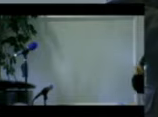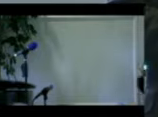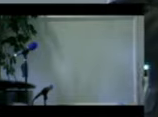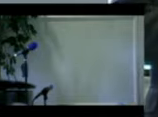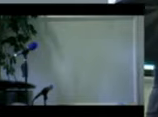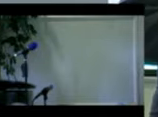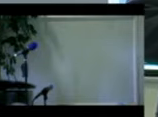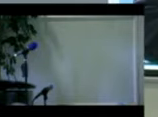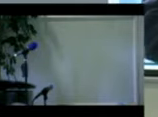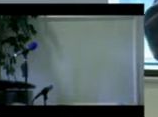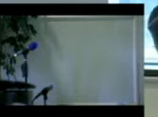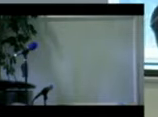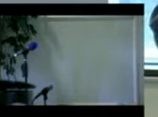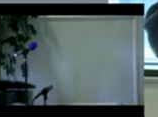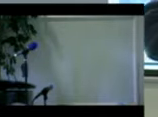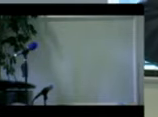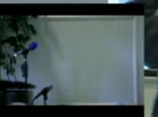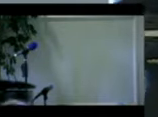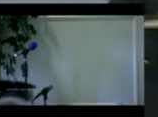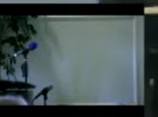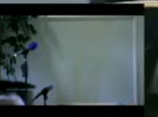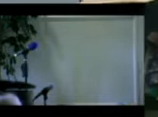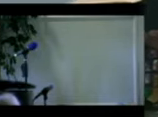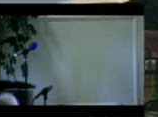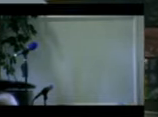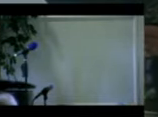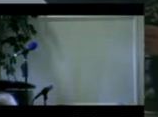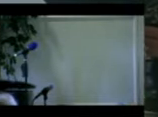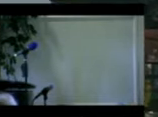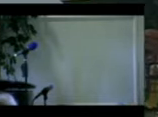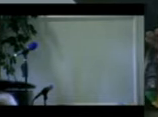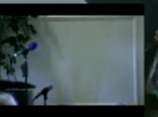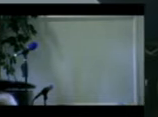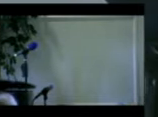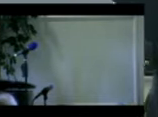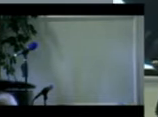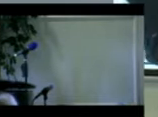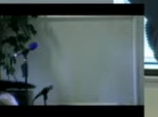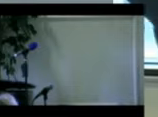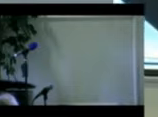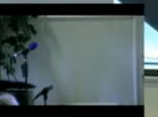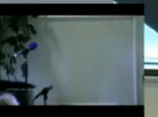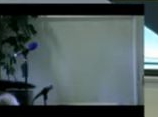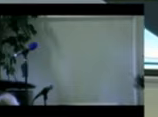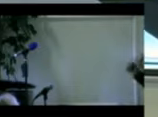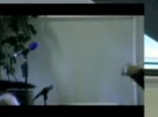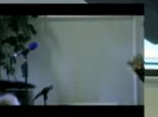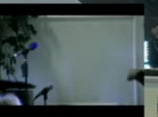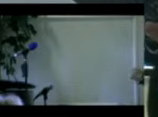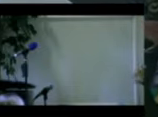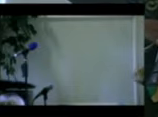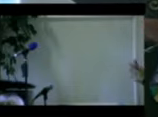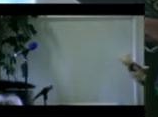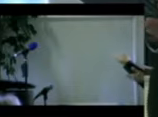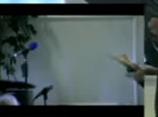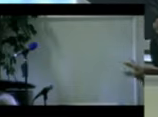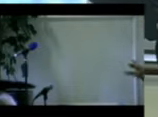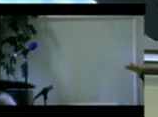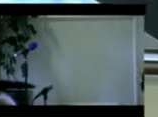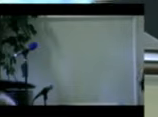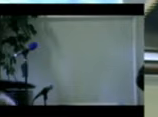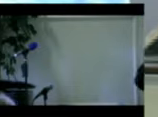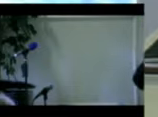and won't be back for 4 months. Would it be possible for you to have the home